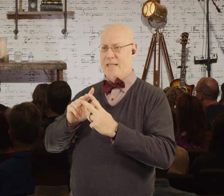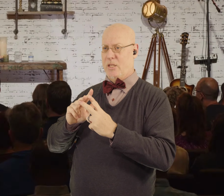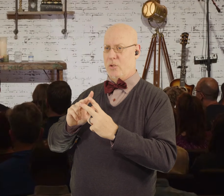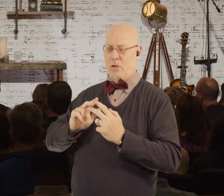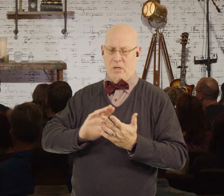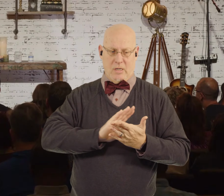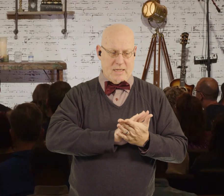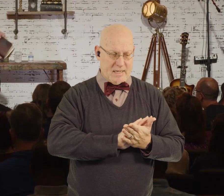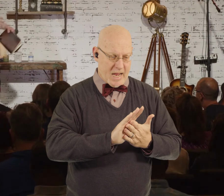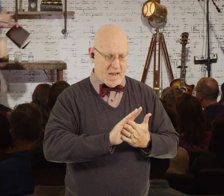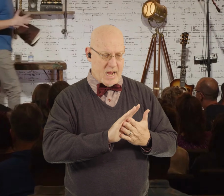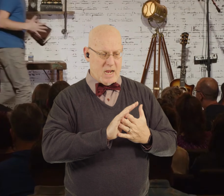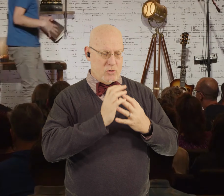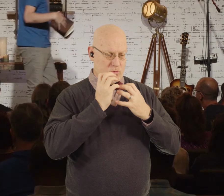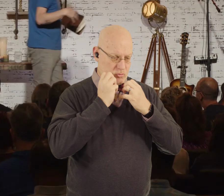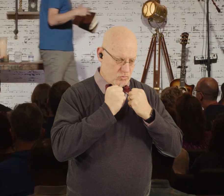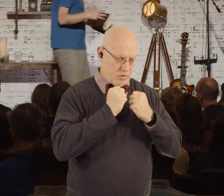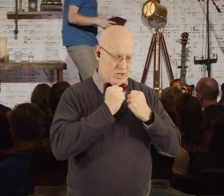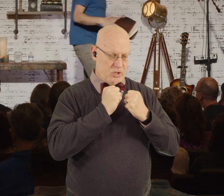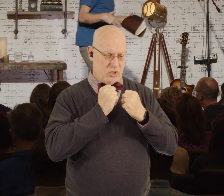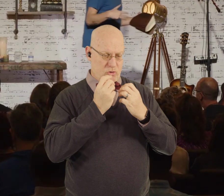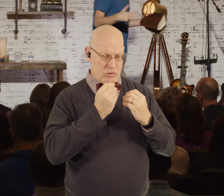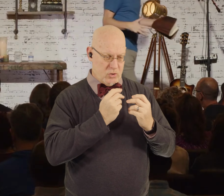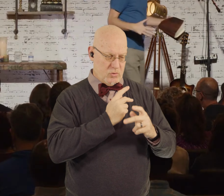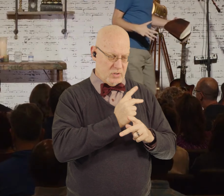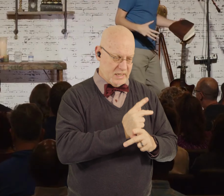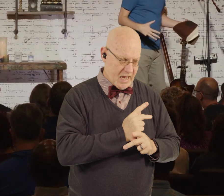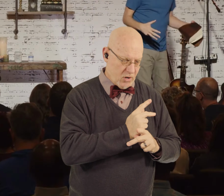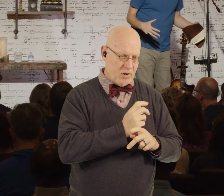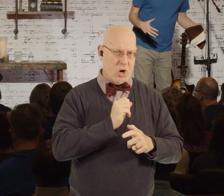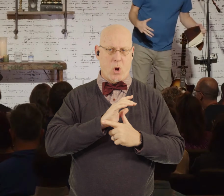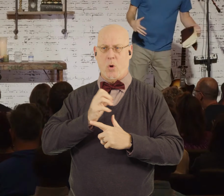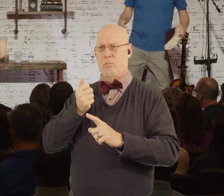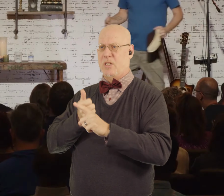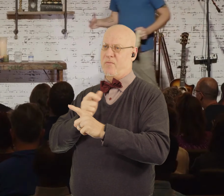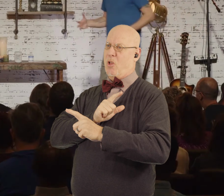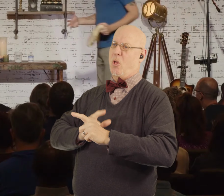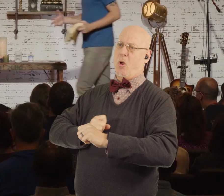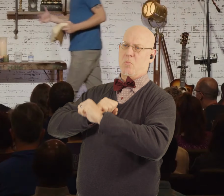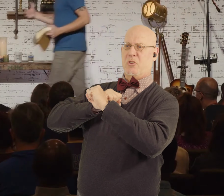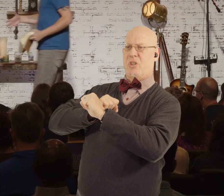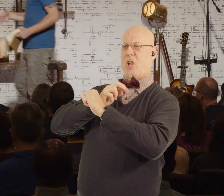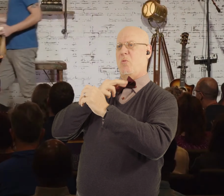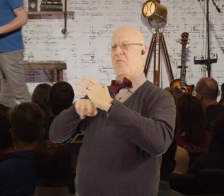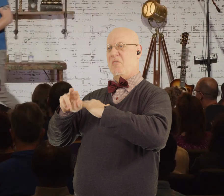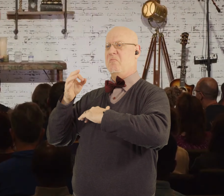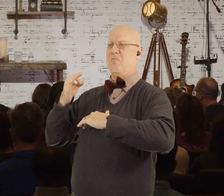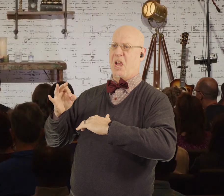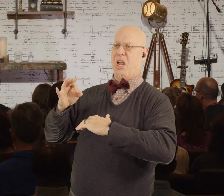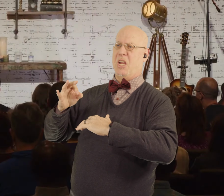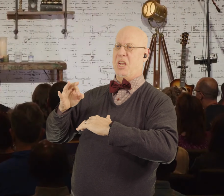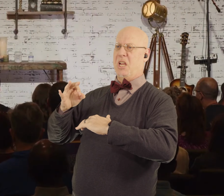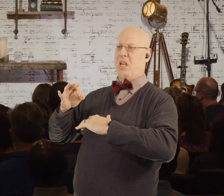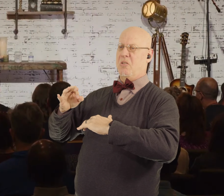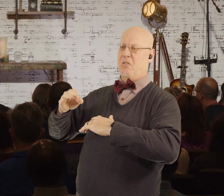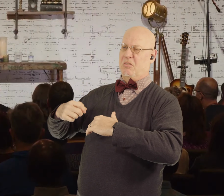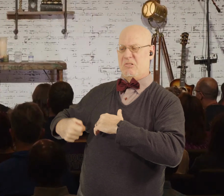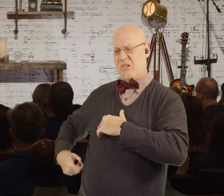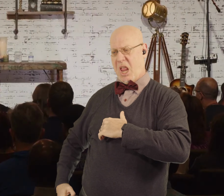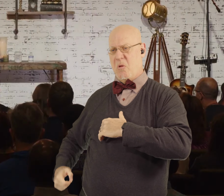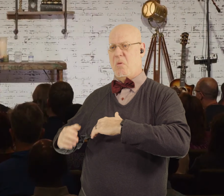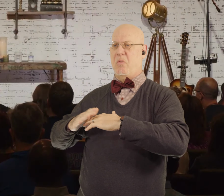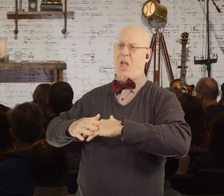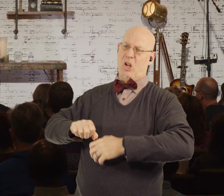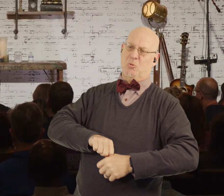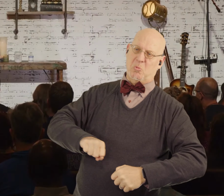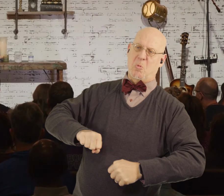That he is either this kind and gracious and gentle caregiver, or he is the Lord Protector of Revelation 19 with a